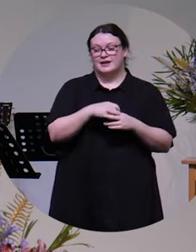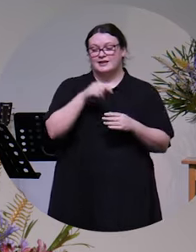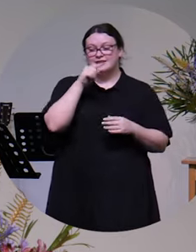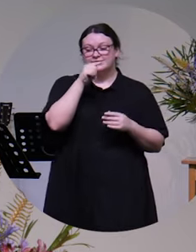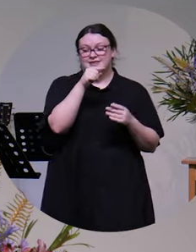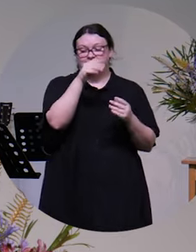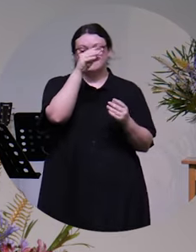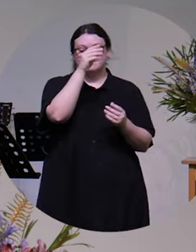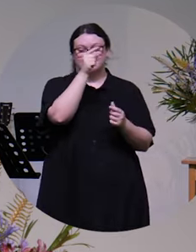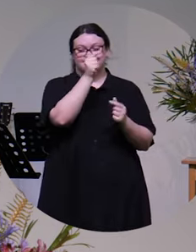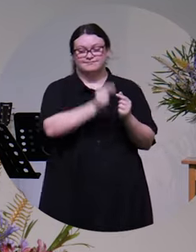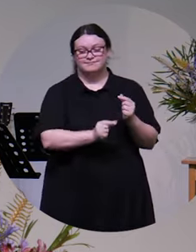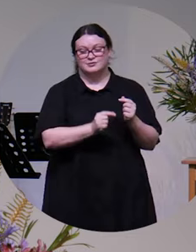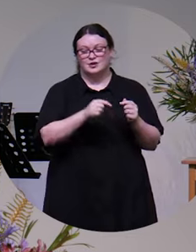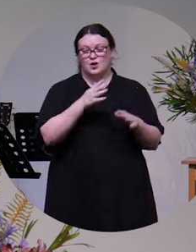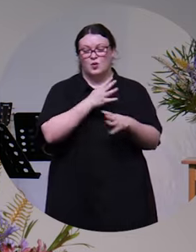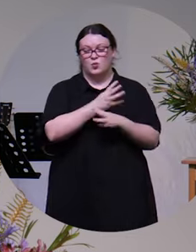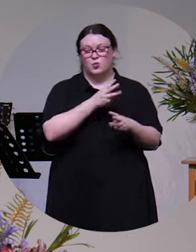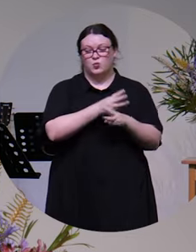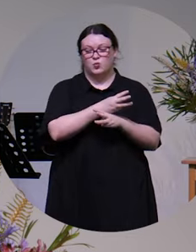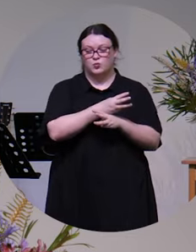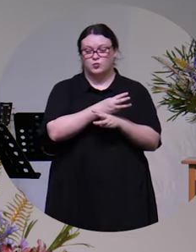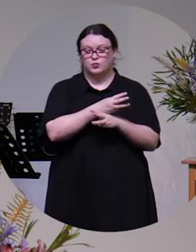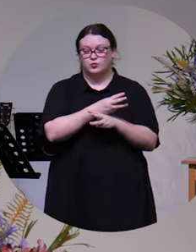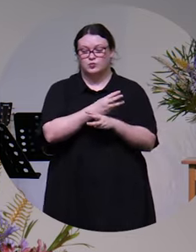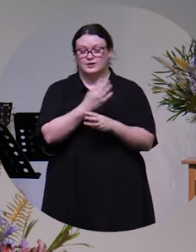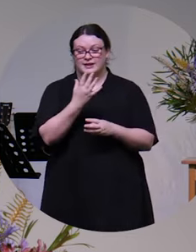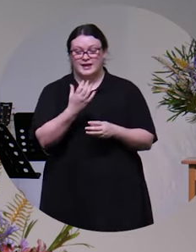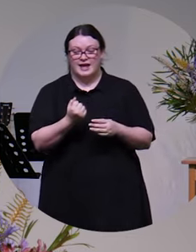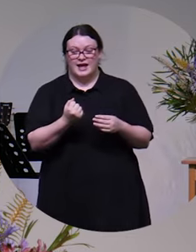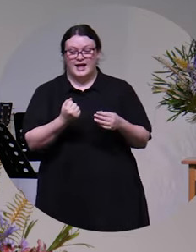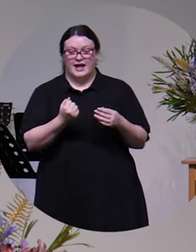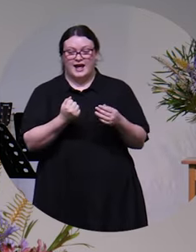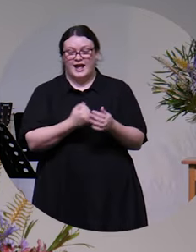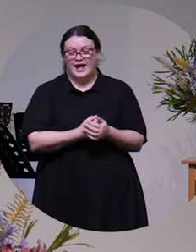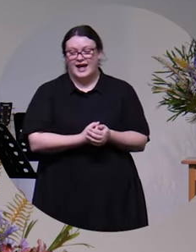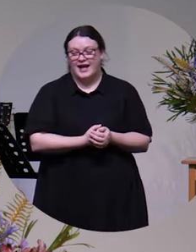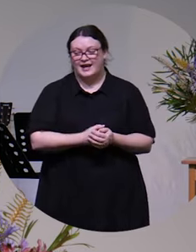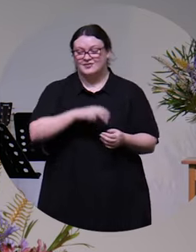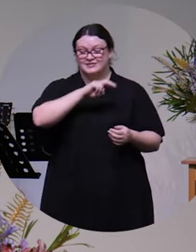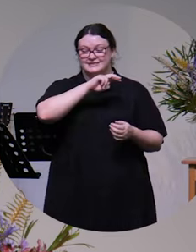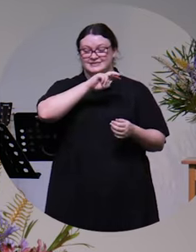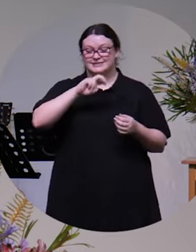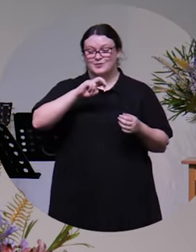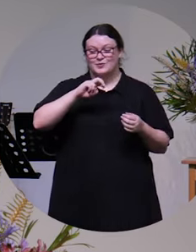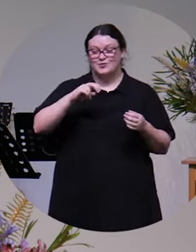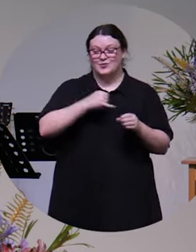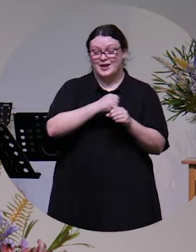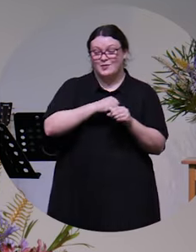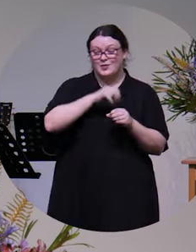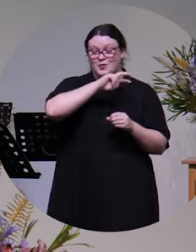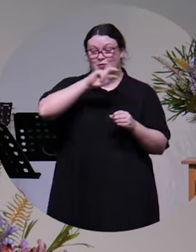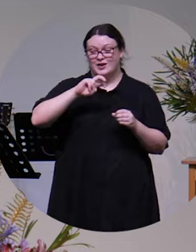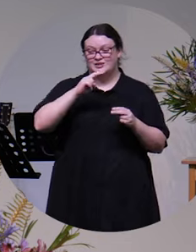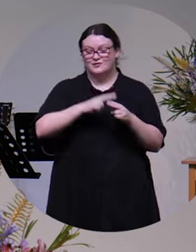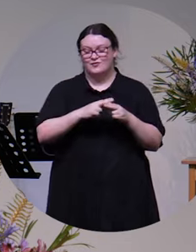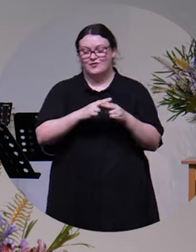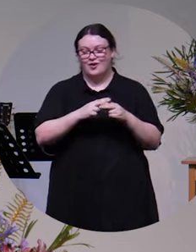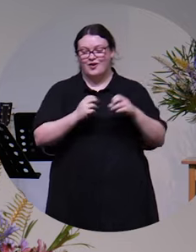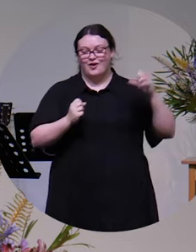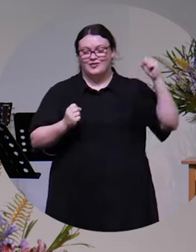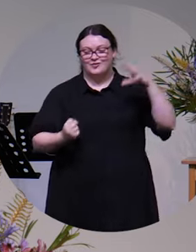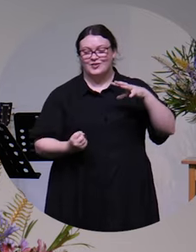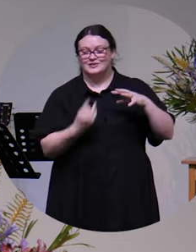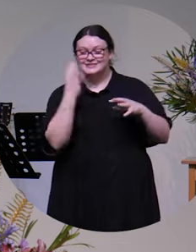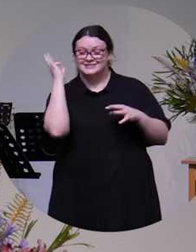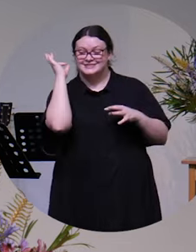and the names of women and men who have helped shape a Western understanding of the world. The head of design technology audibly